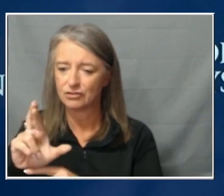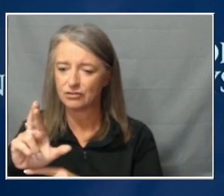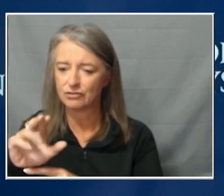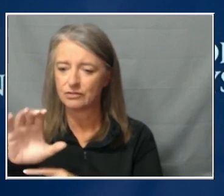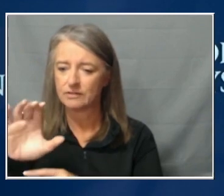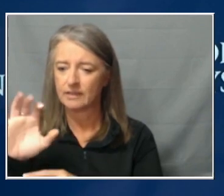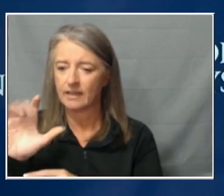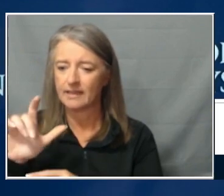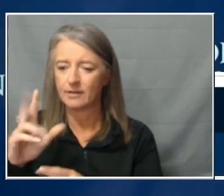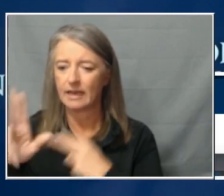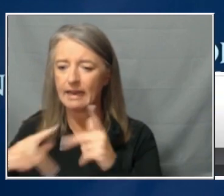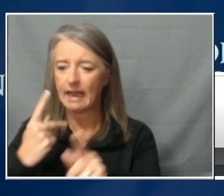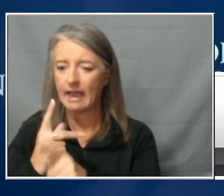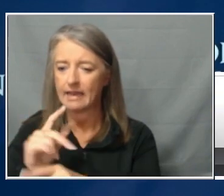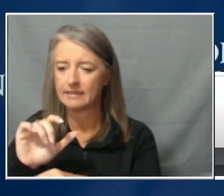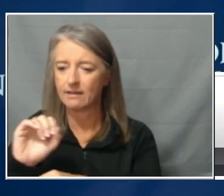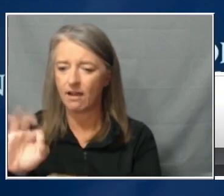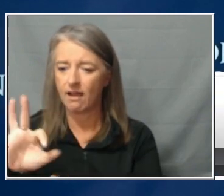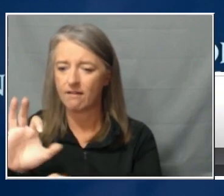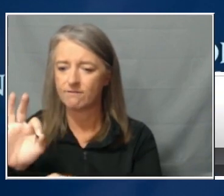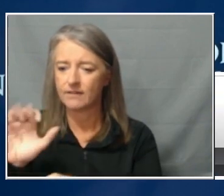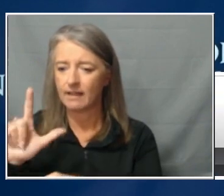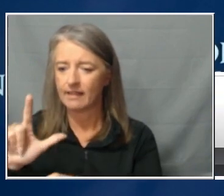rare cancer in adults,